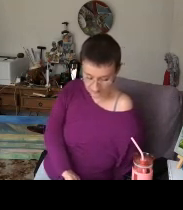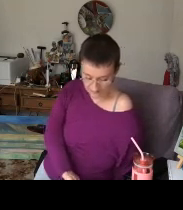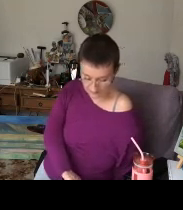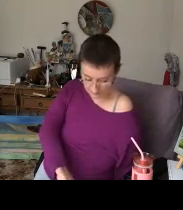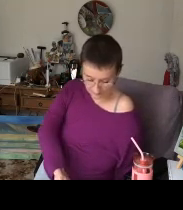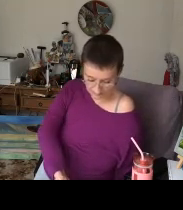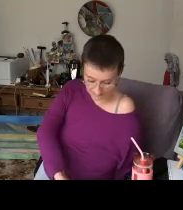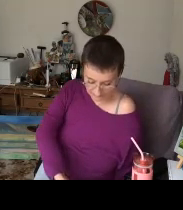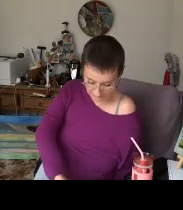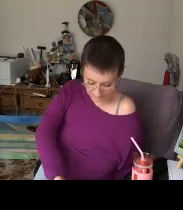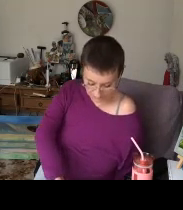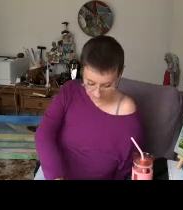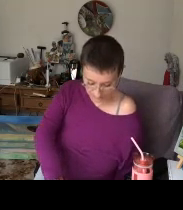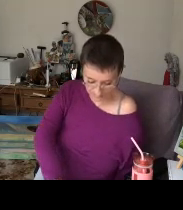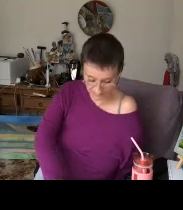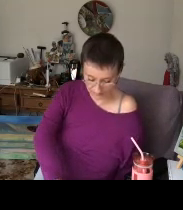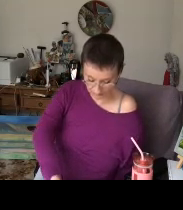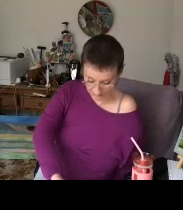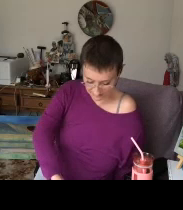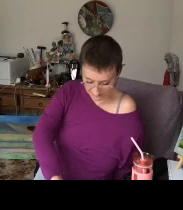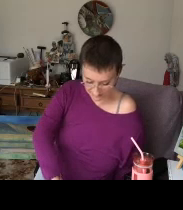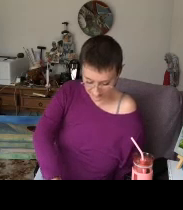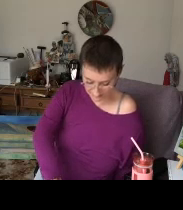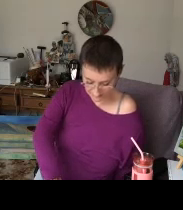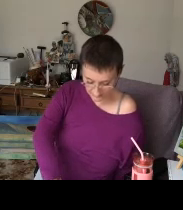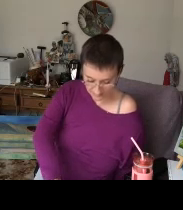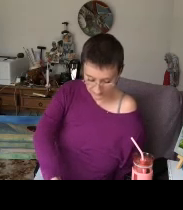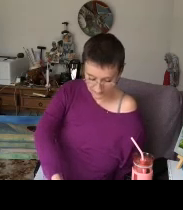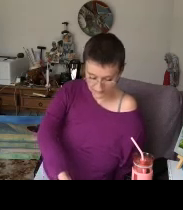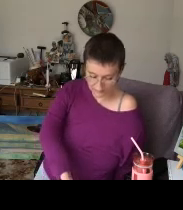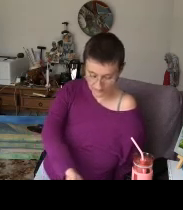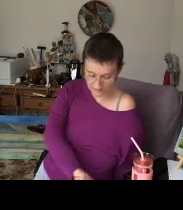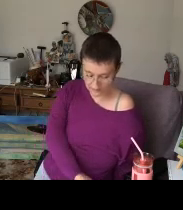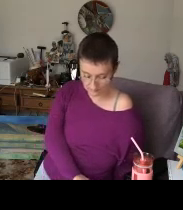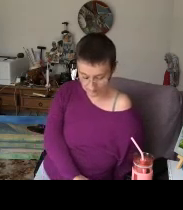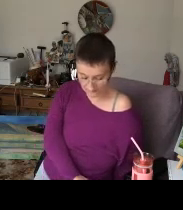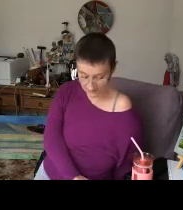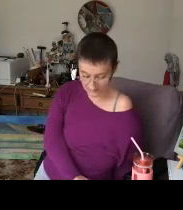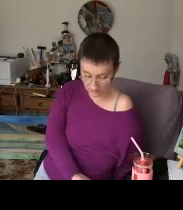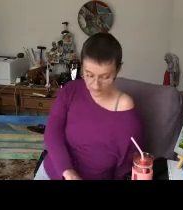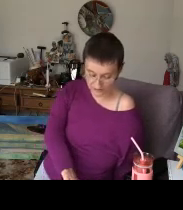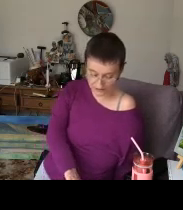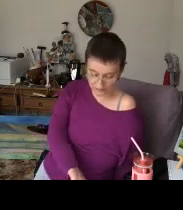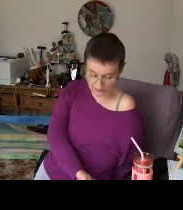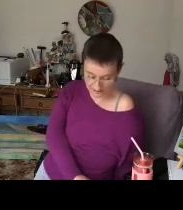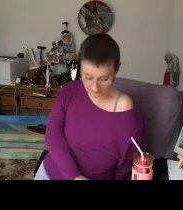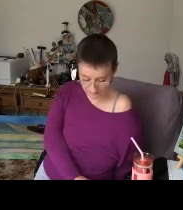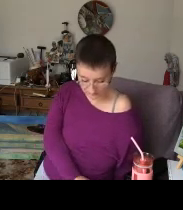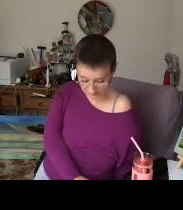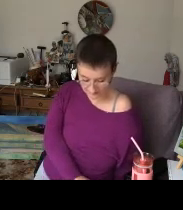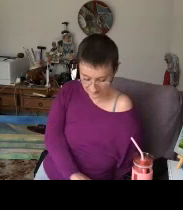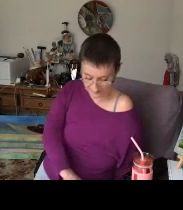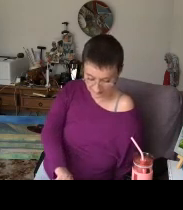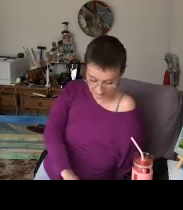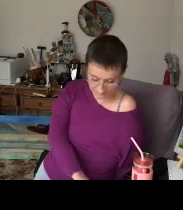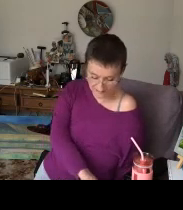the paintings and drawings that the public did in there. We've got David Hoyle with his two